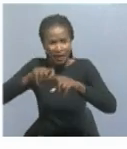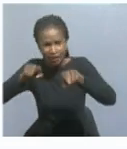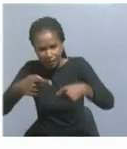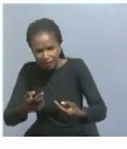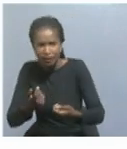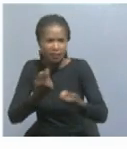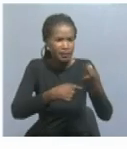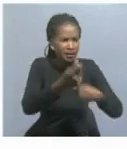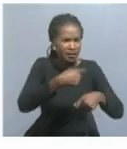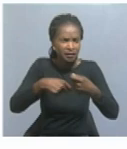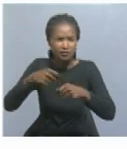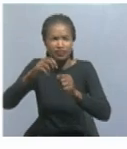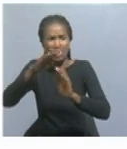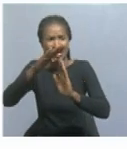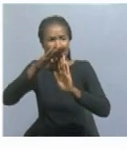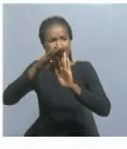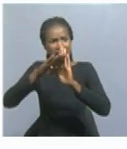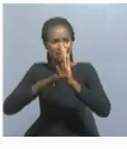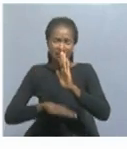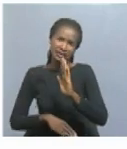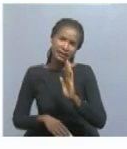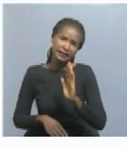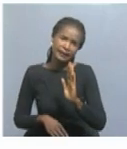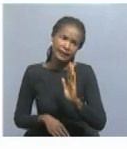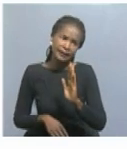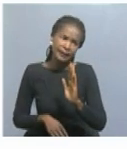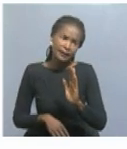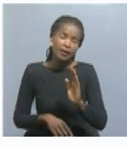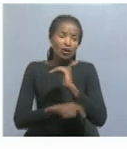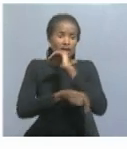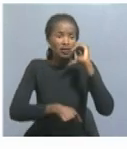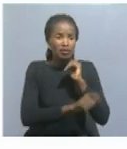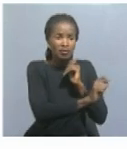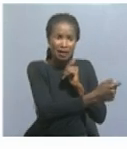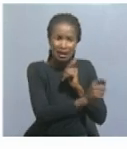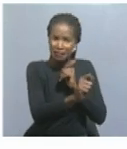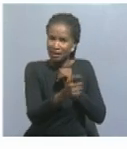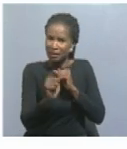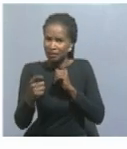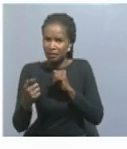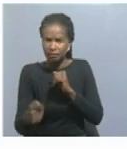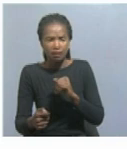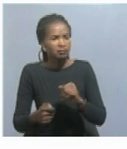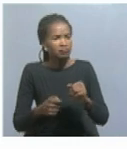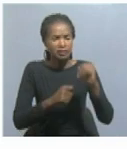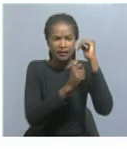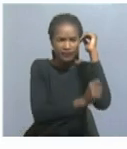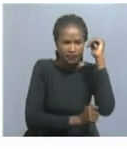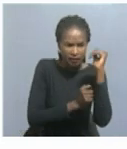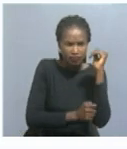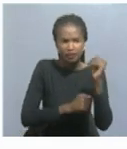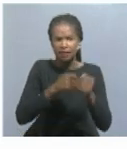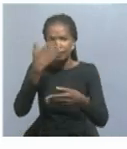has declined, and also the lockdown measures have also had an impact on the industries in that they